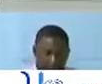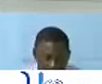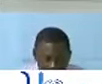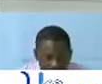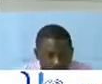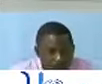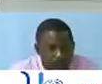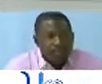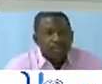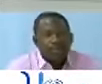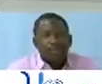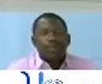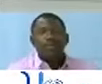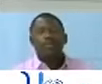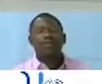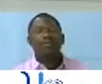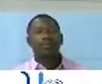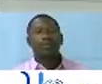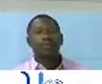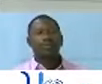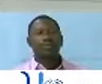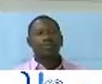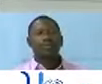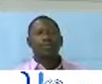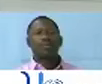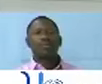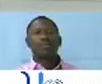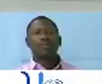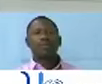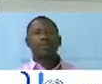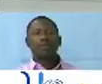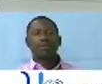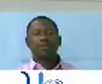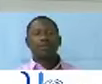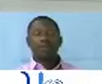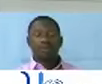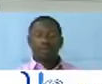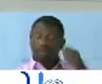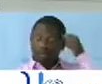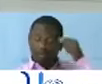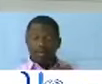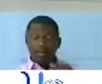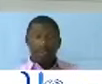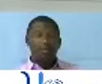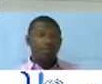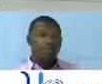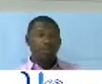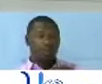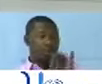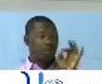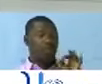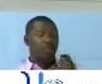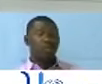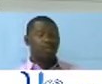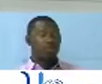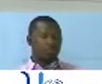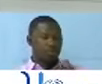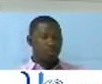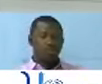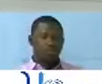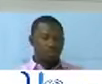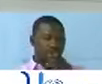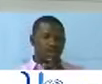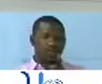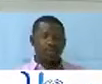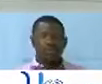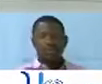the appointing authority of Chief Justice, therefore we cannot demand for his resignation. Di fatale nañ ñun tanu ñu won ko té mënu ñoo wax nak pour mu wacc. And we have a letter